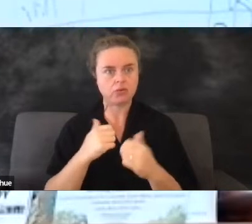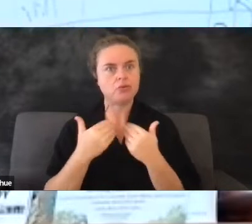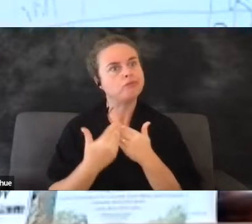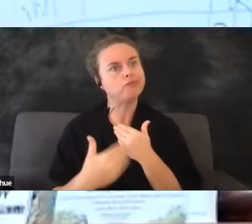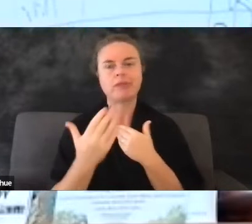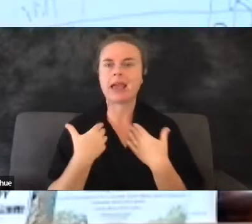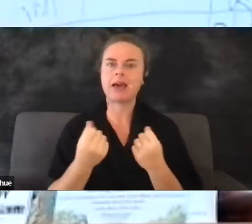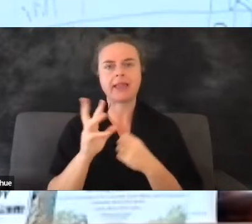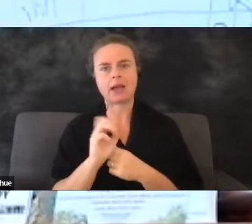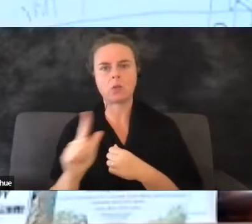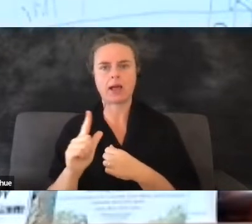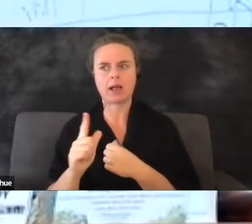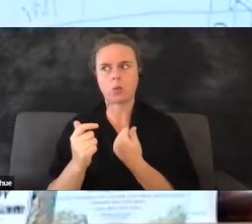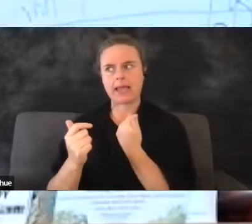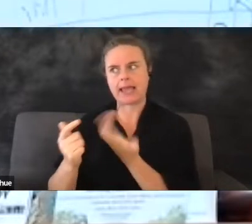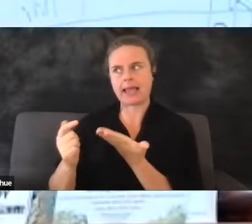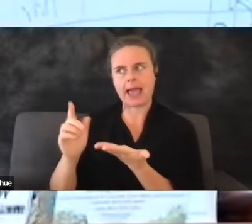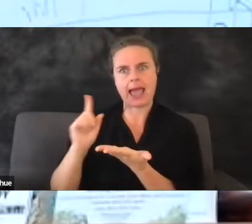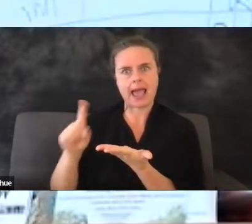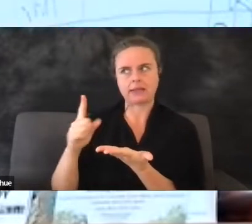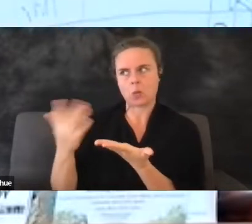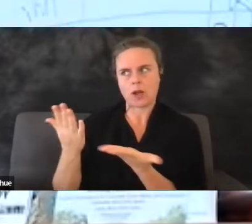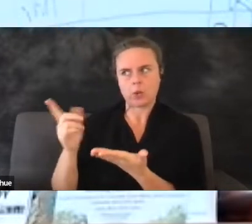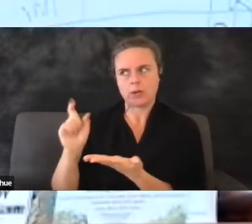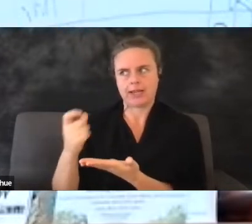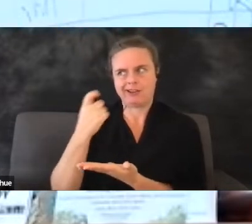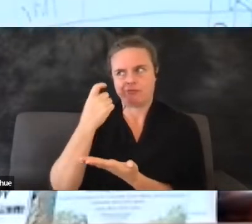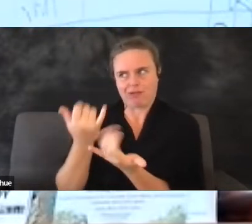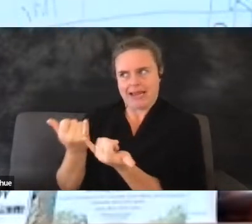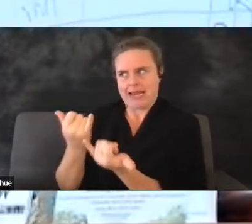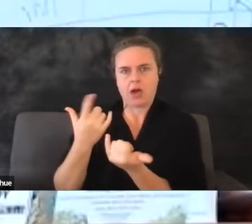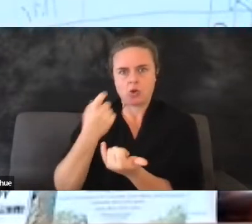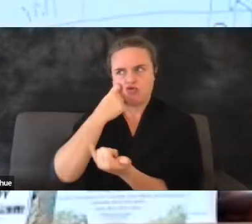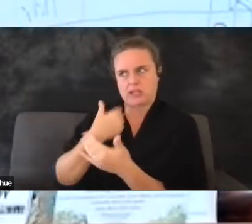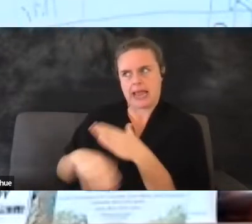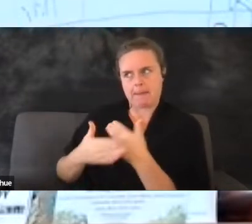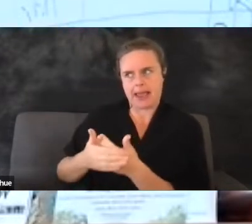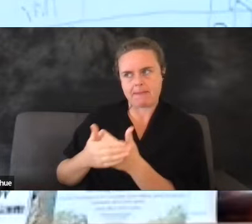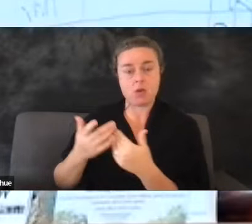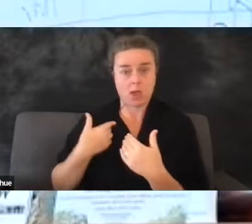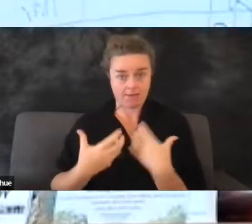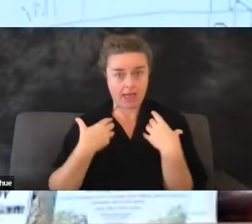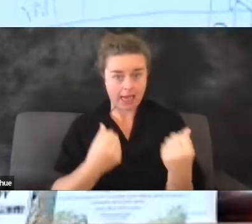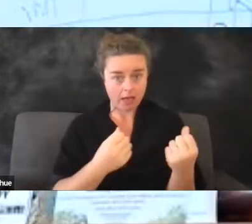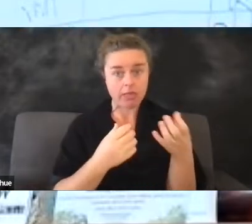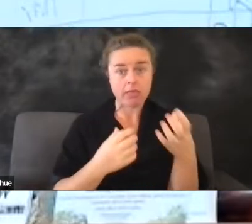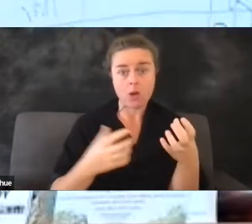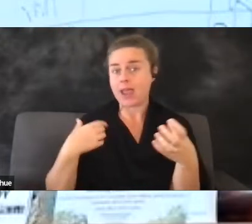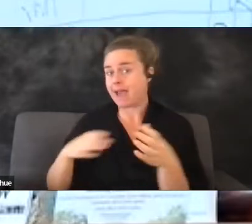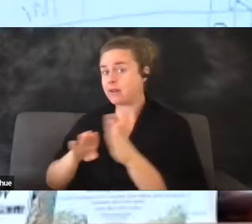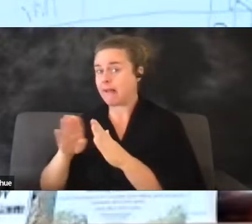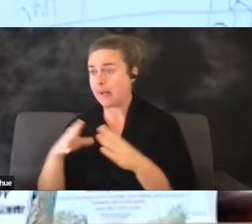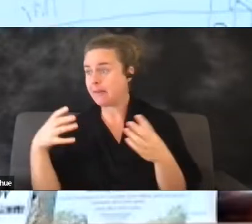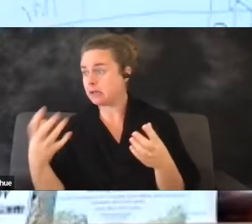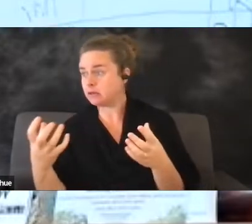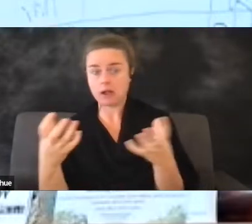right now? You just had a baby. We've got the development piece and the health piece, but there's all these other things that